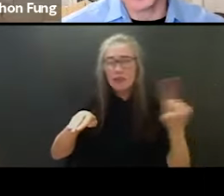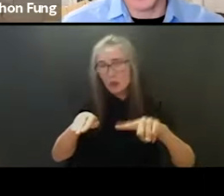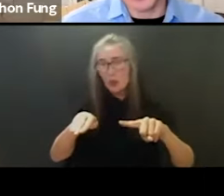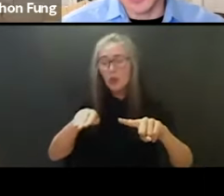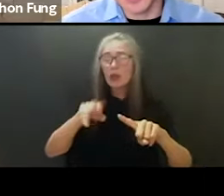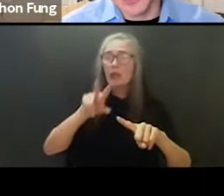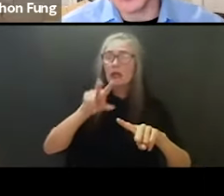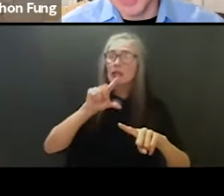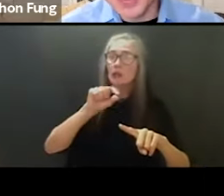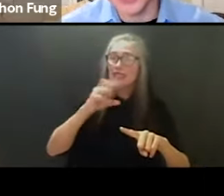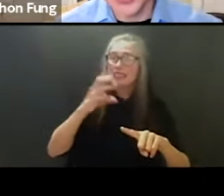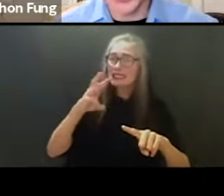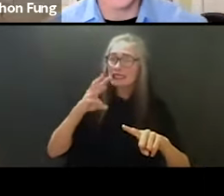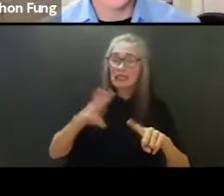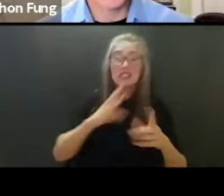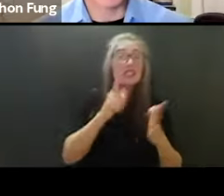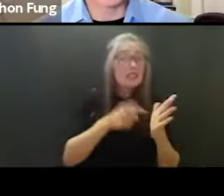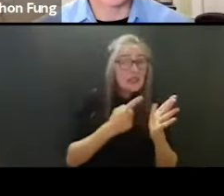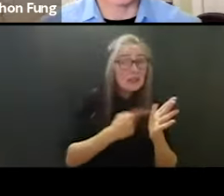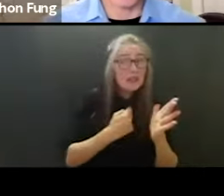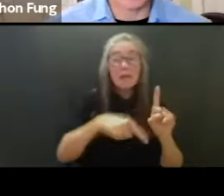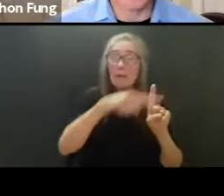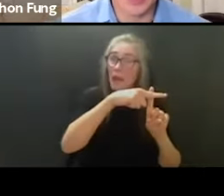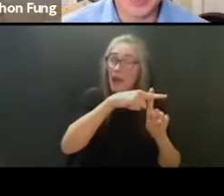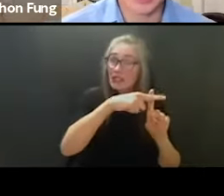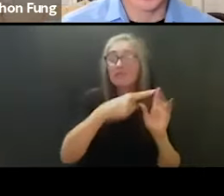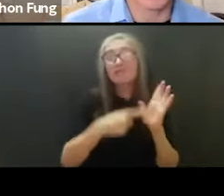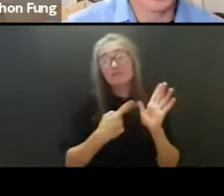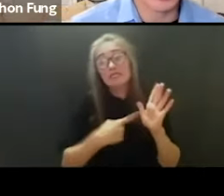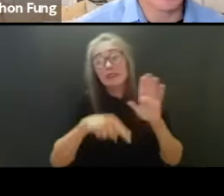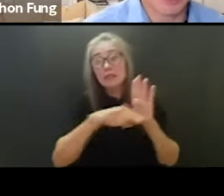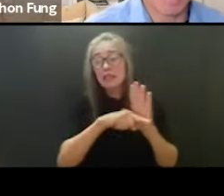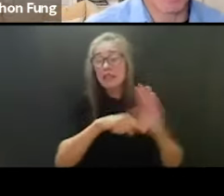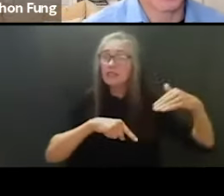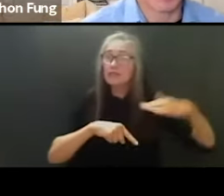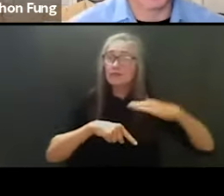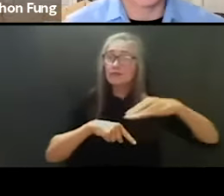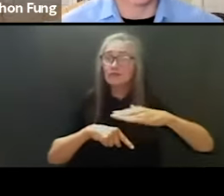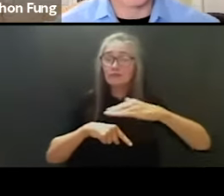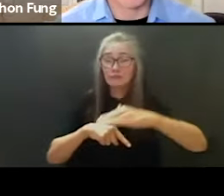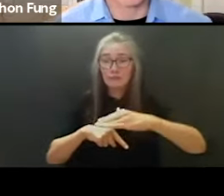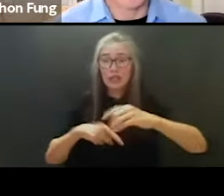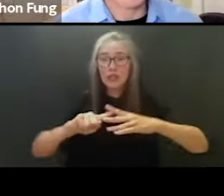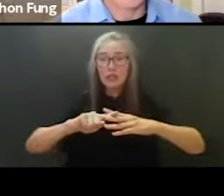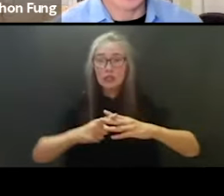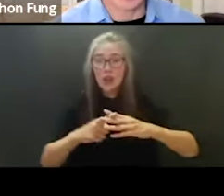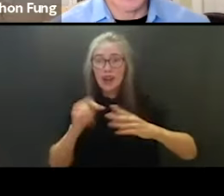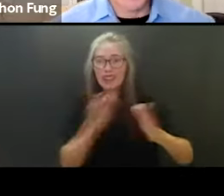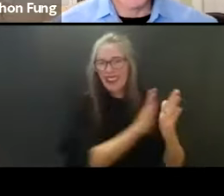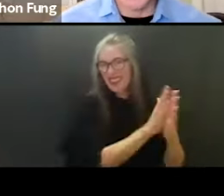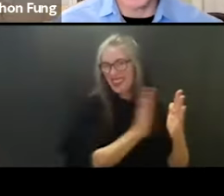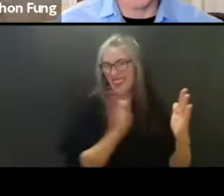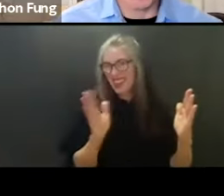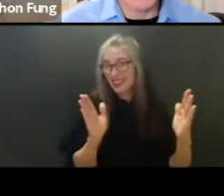some positive features, but also some negative ones. And I want to talk about both the positive and the negative.